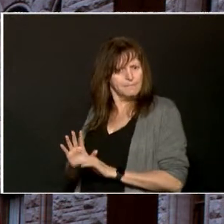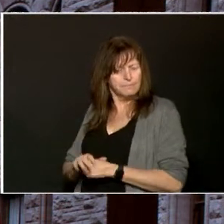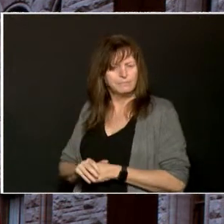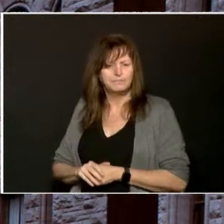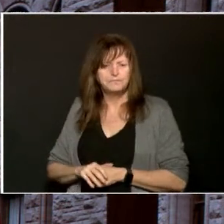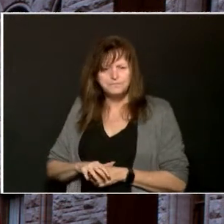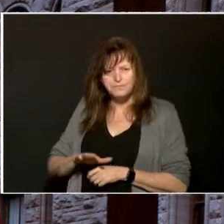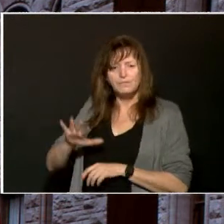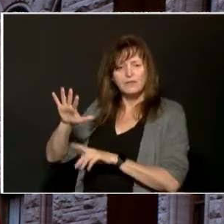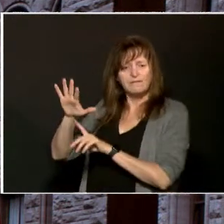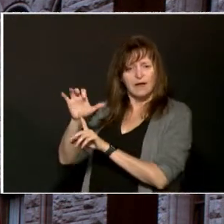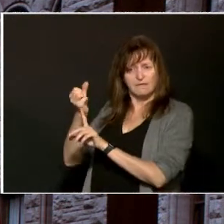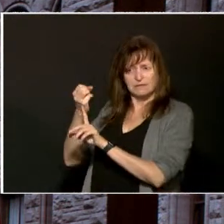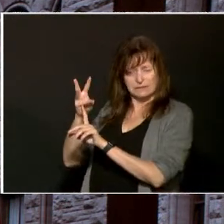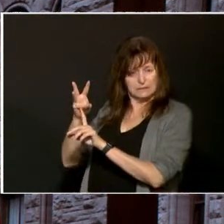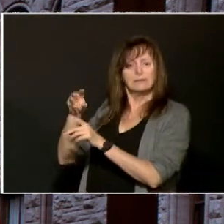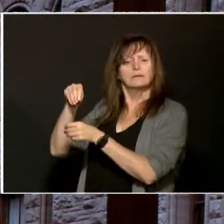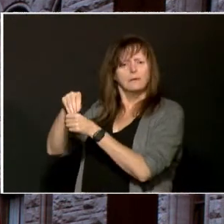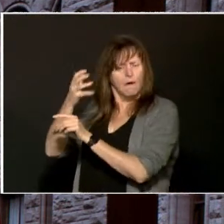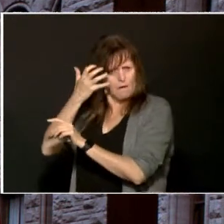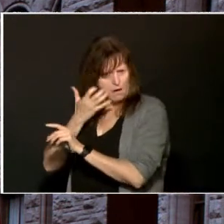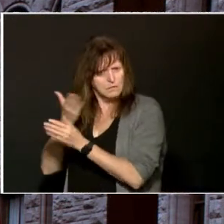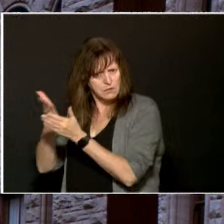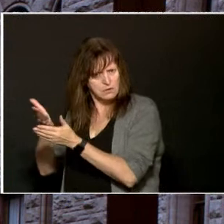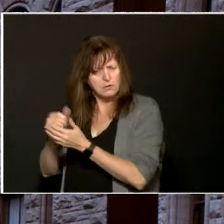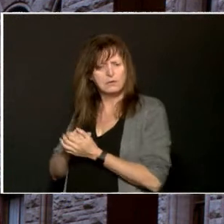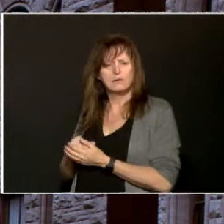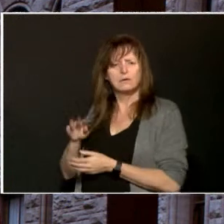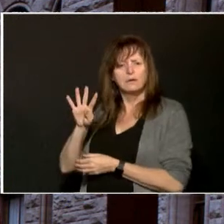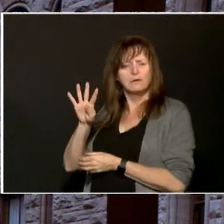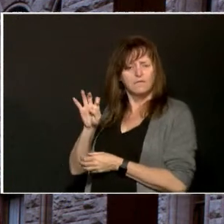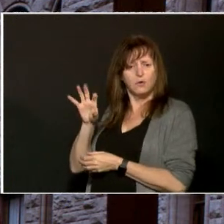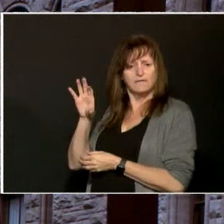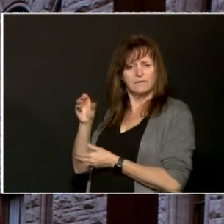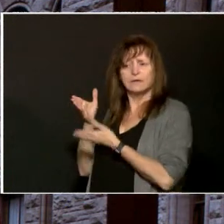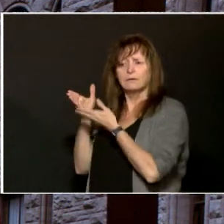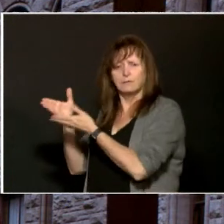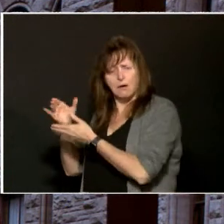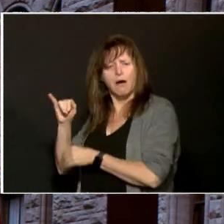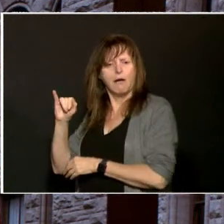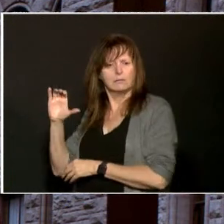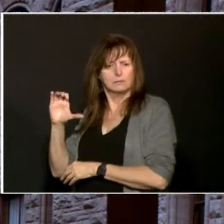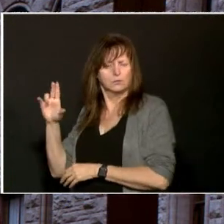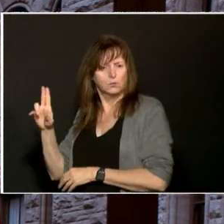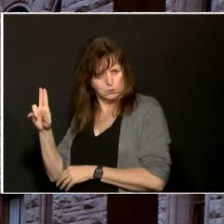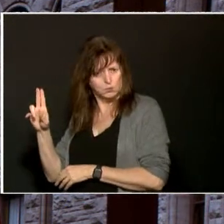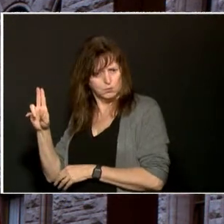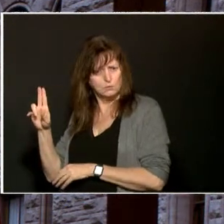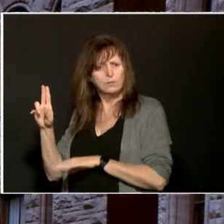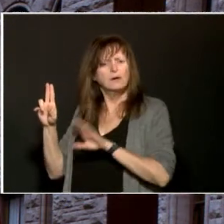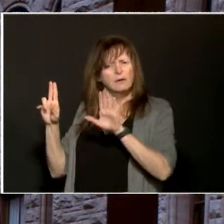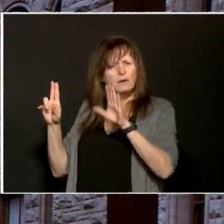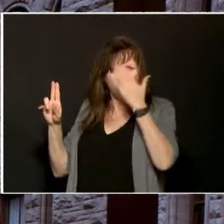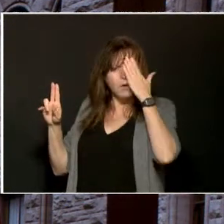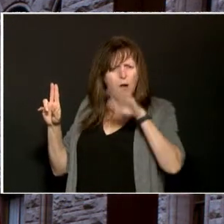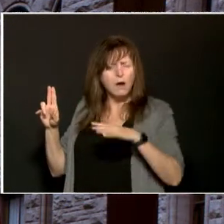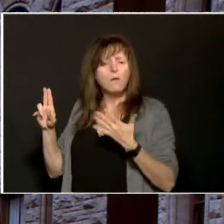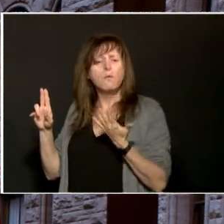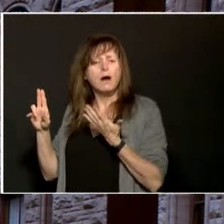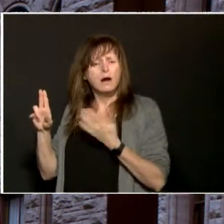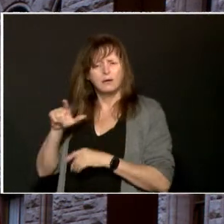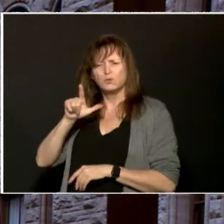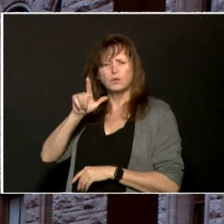hospital with COVID-19, 450 in ICU. We know that 24 of the people